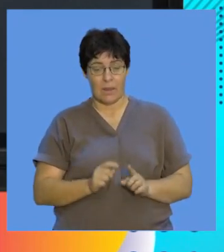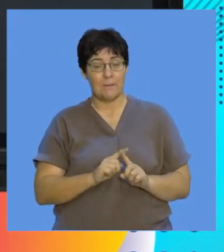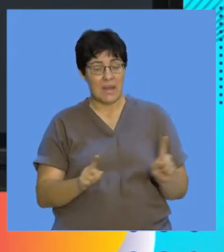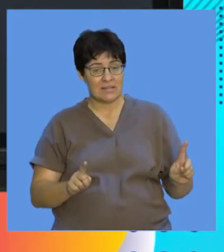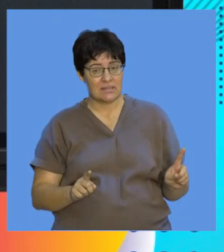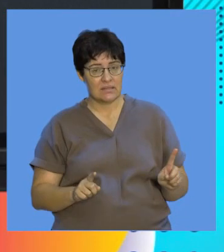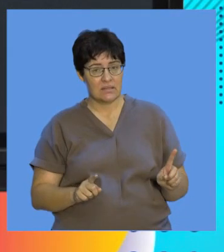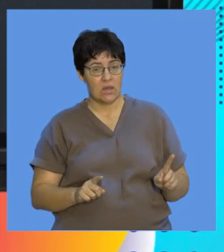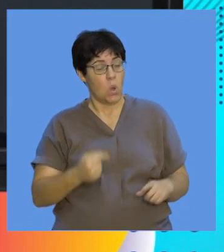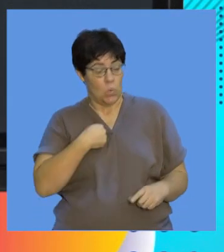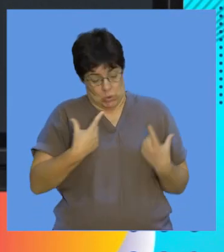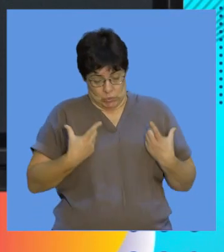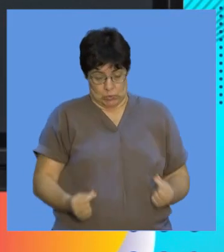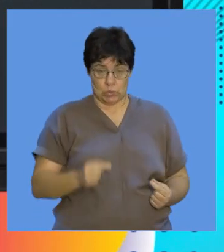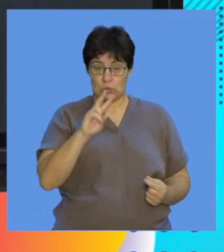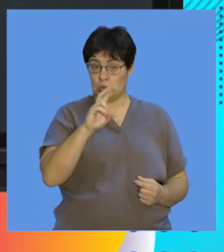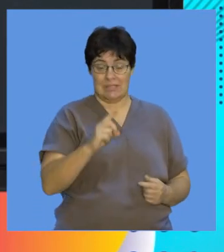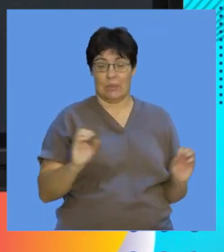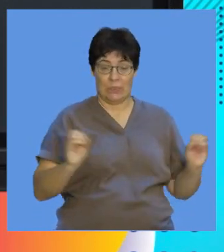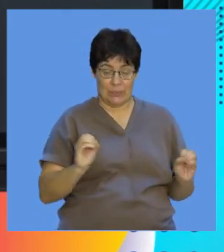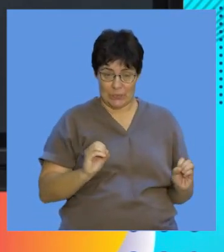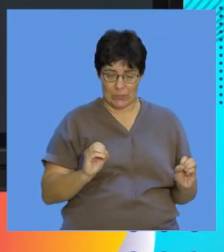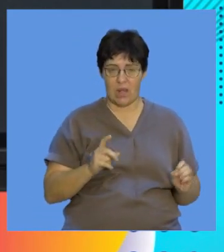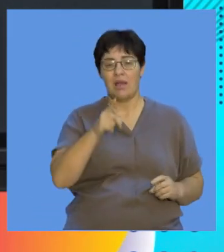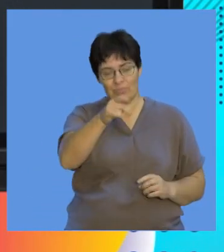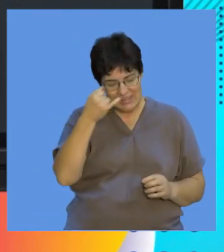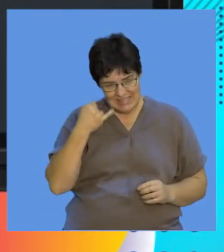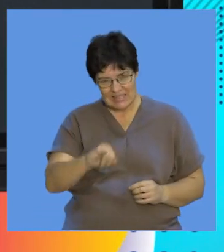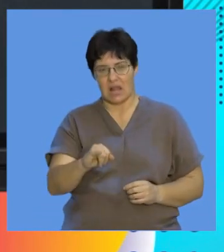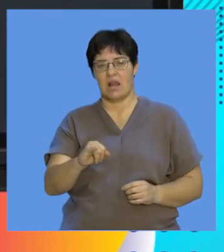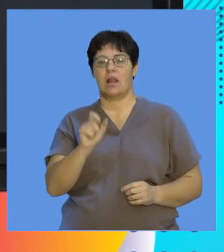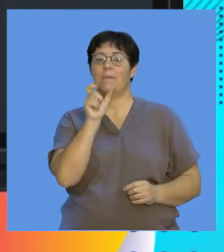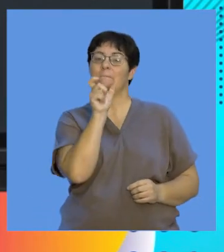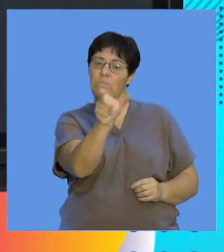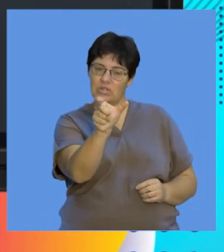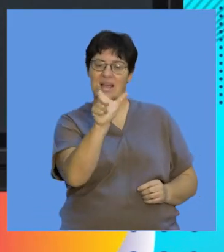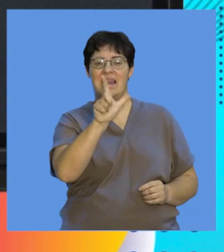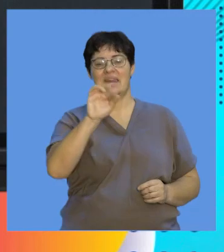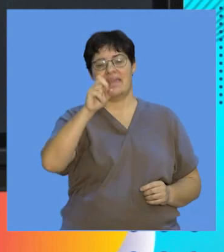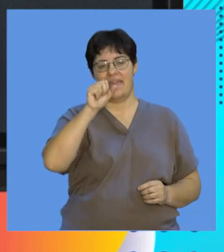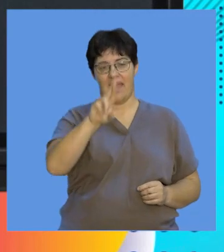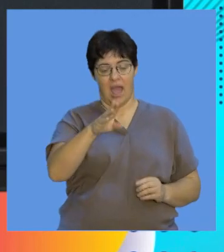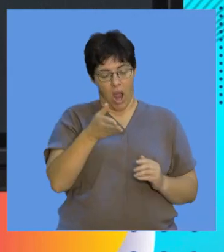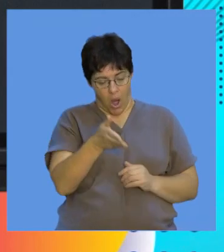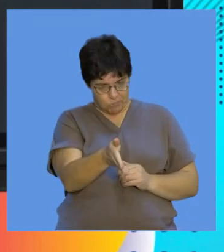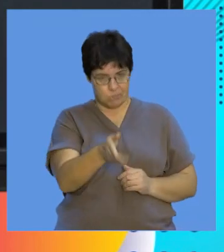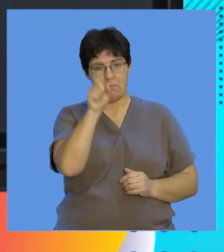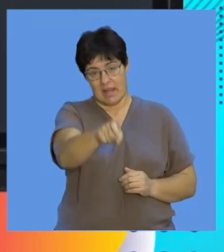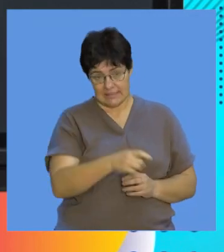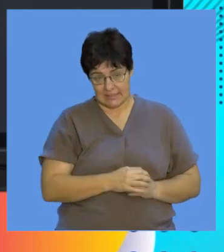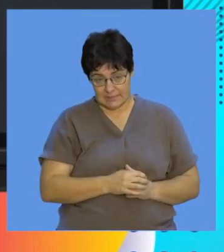we don't do two-dimensional momentum, you still have to put the word linear in your